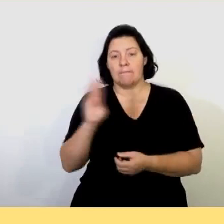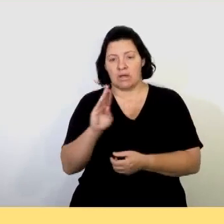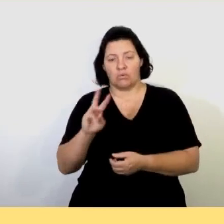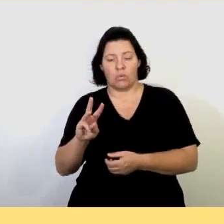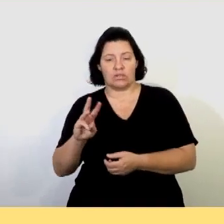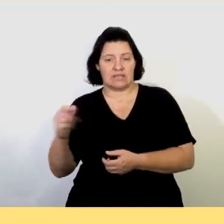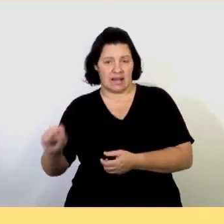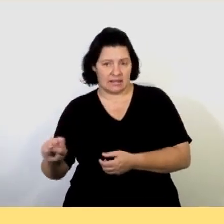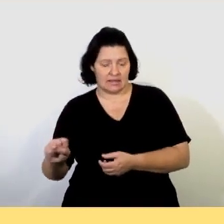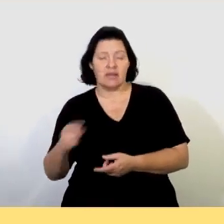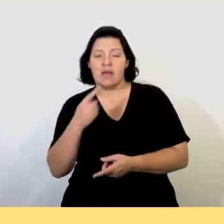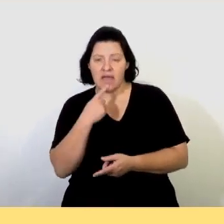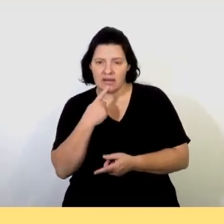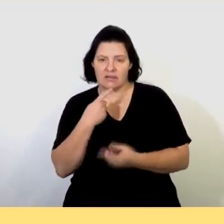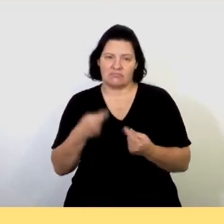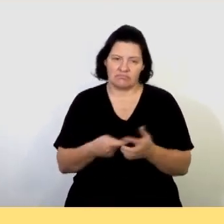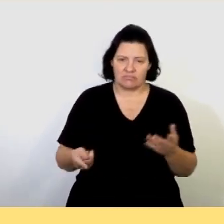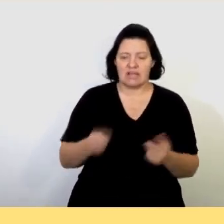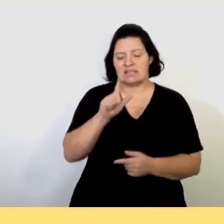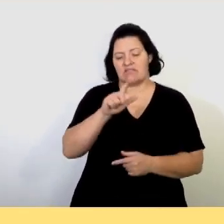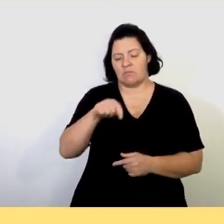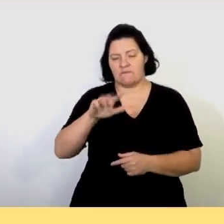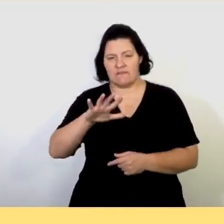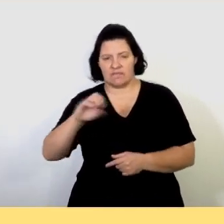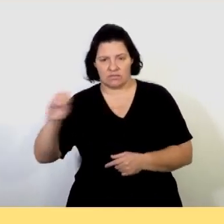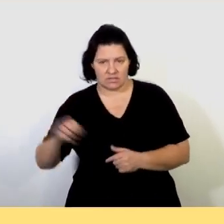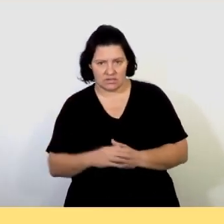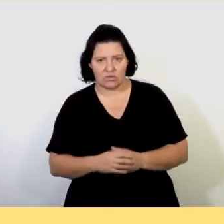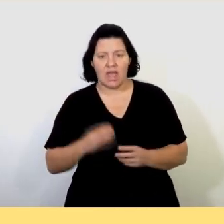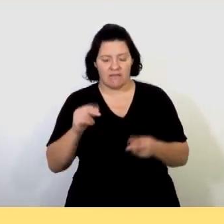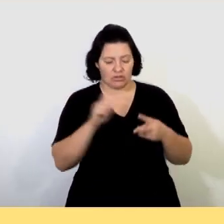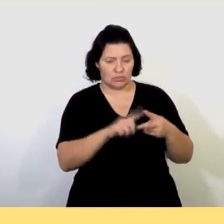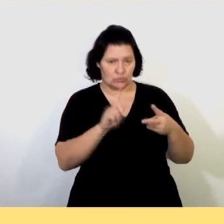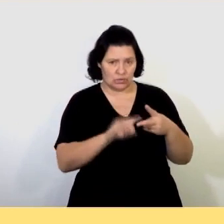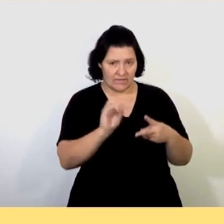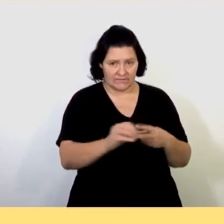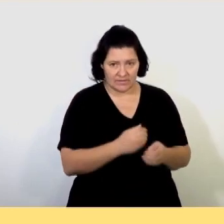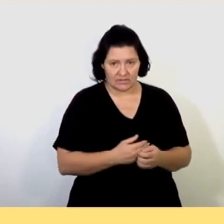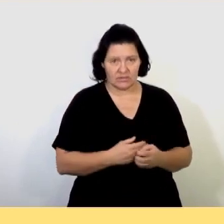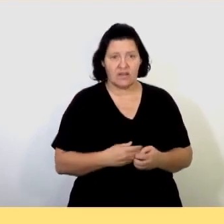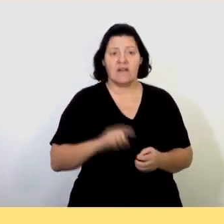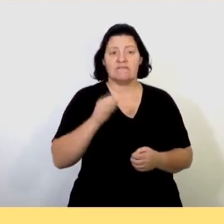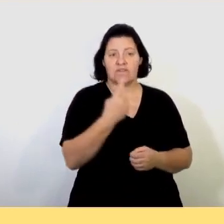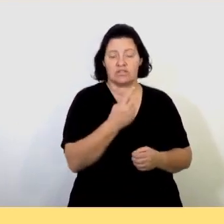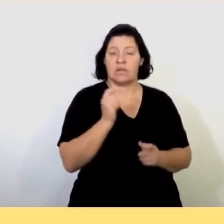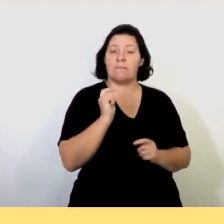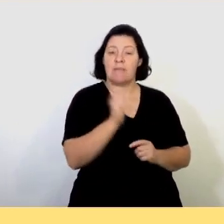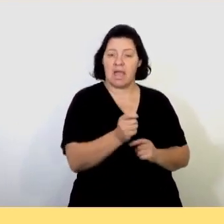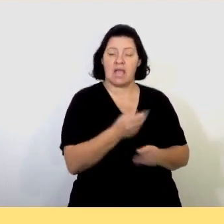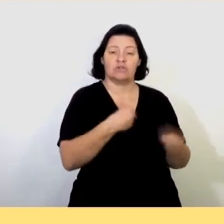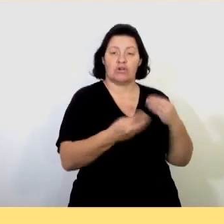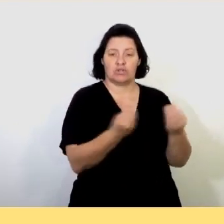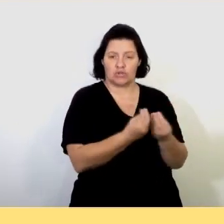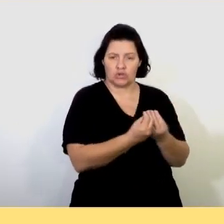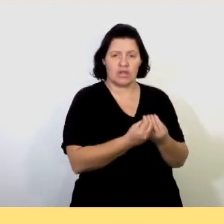barter wholesalers, 55,000, and consumables, 7.5. That means we're going to have two in this regard. The first one, when we